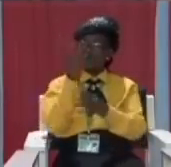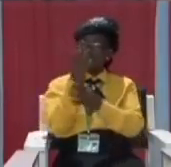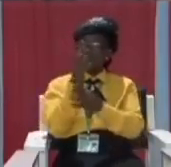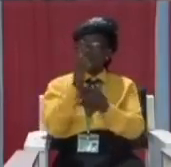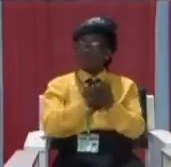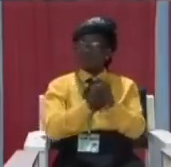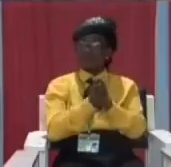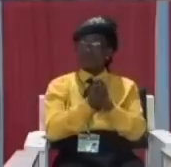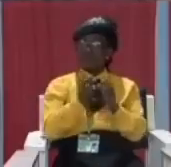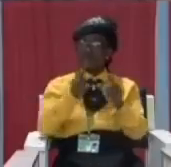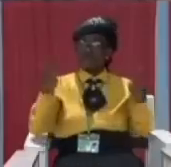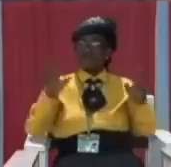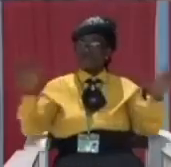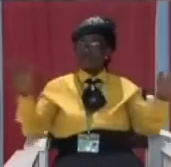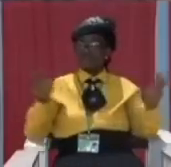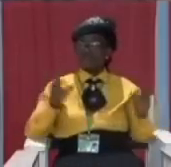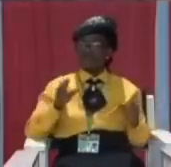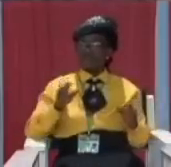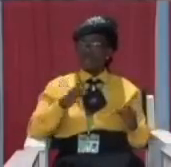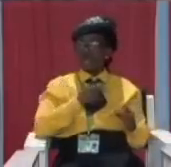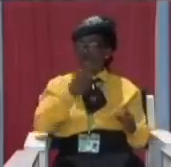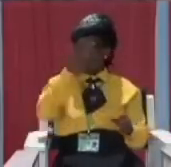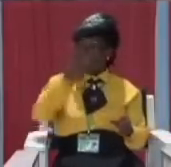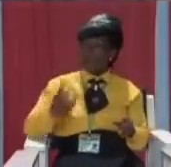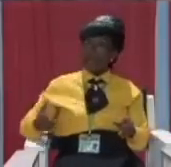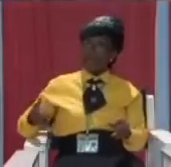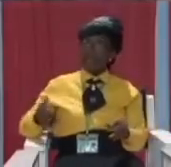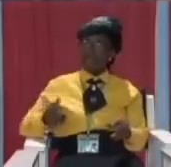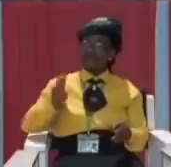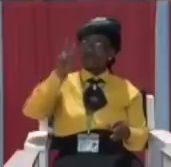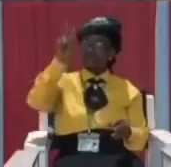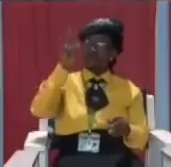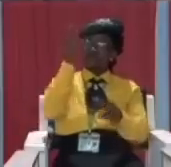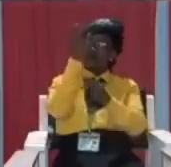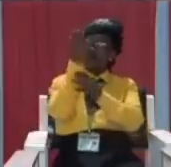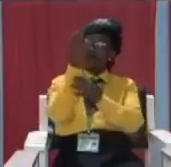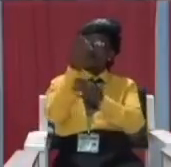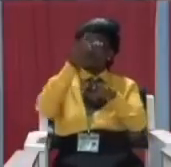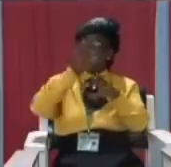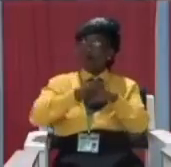He laid those two hands on my head. That's all I remembered.